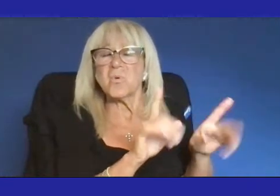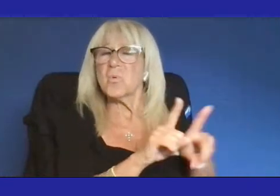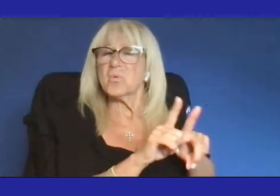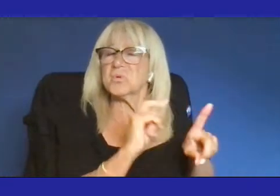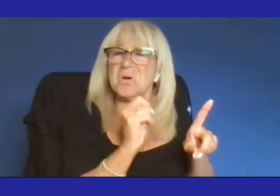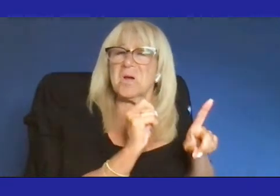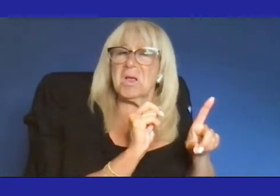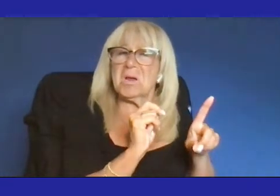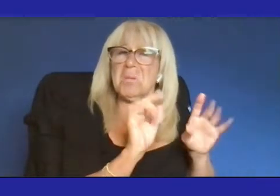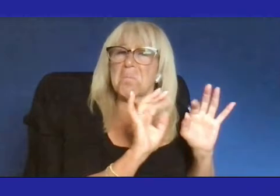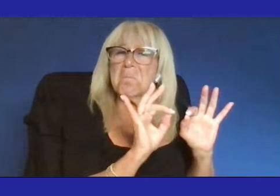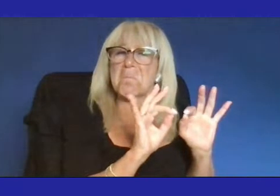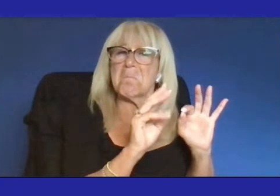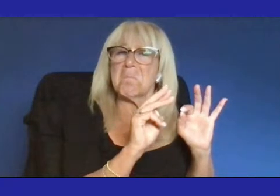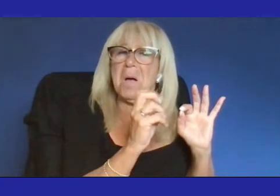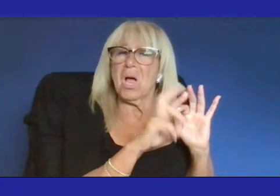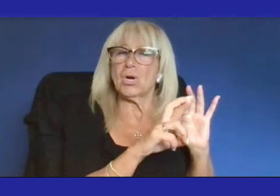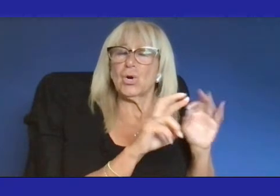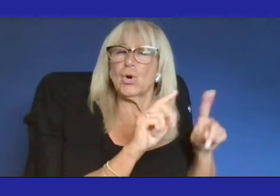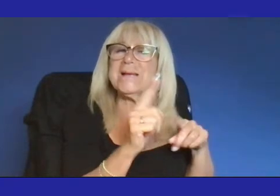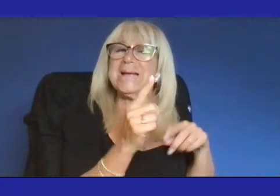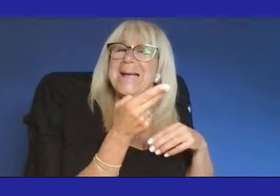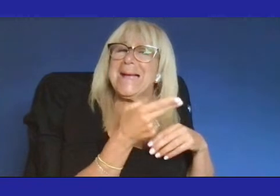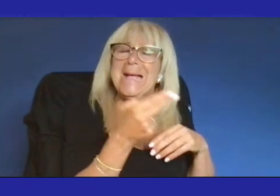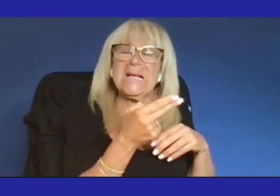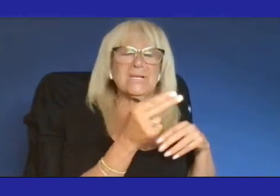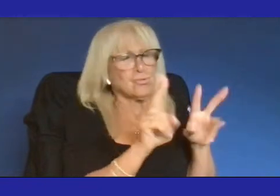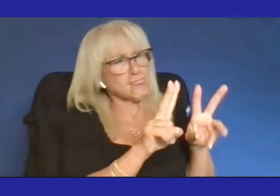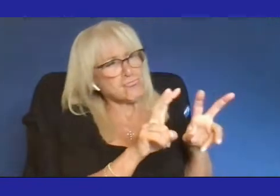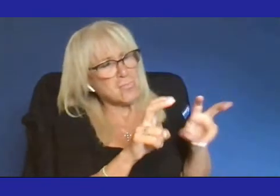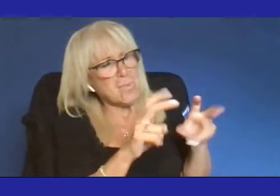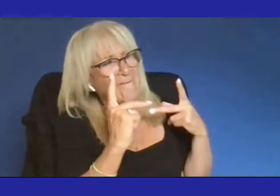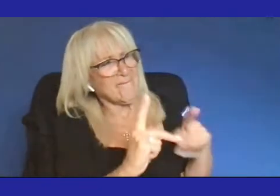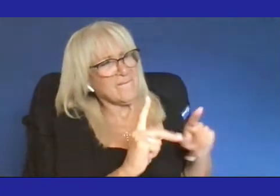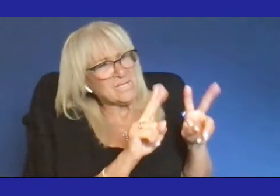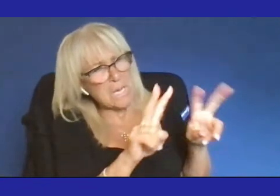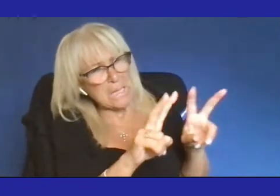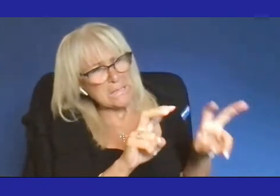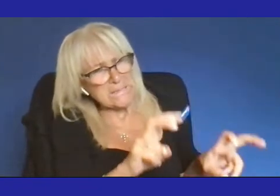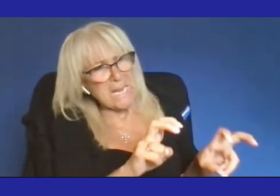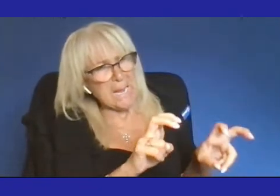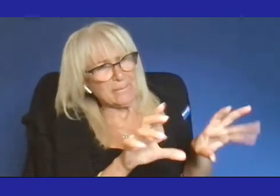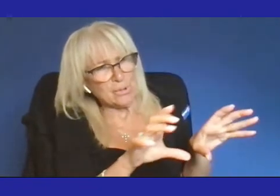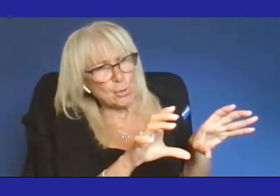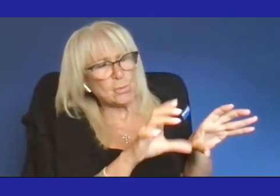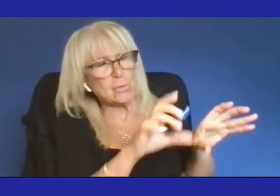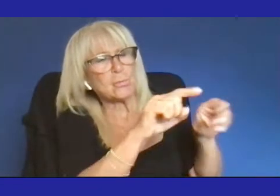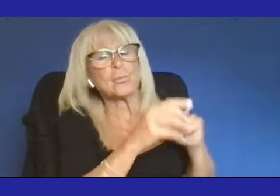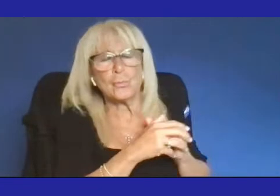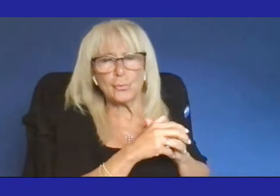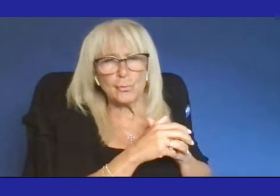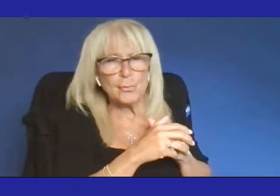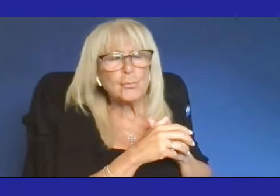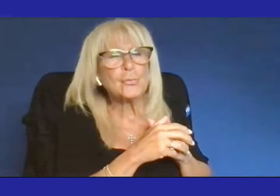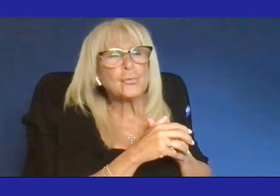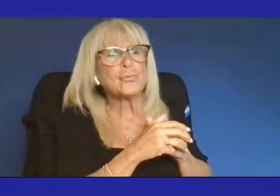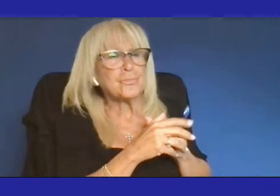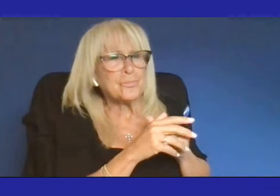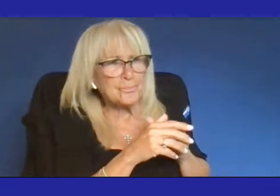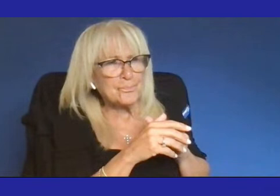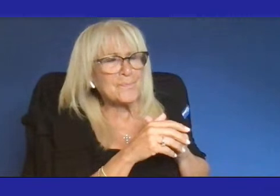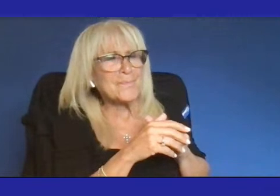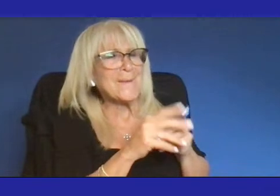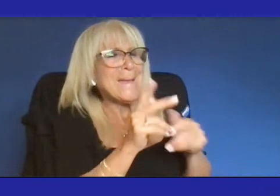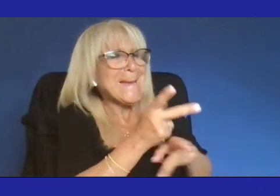it's mainly the history taking and physical examination would be done there. Collateral and care coordination could be done